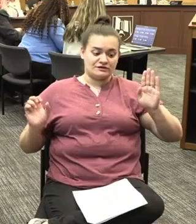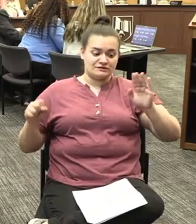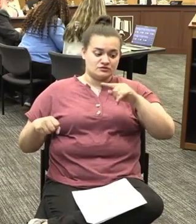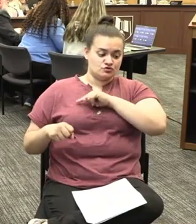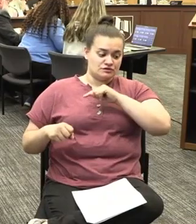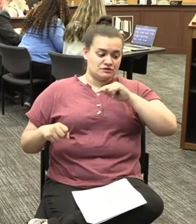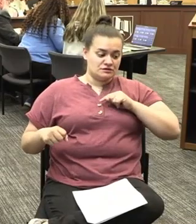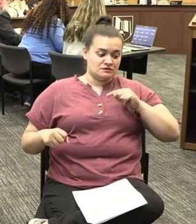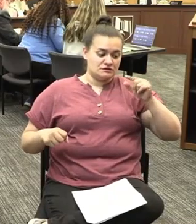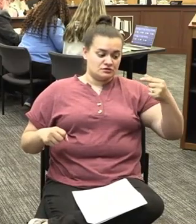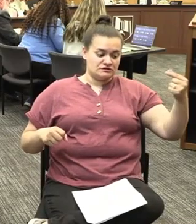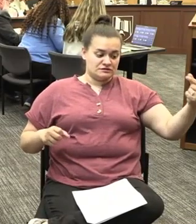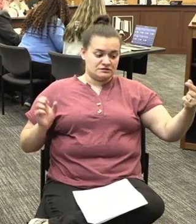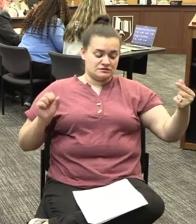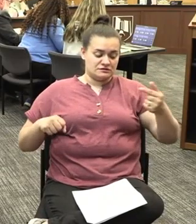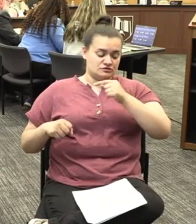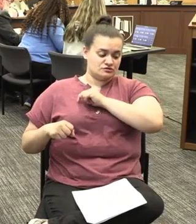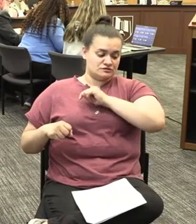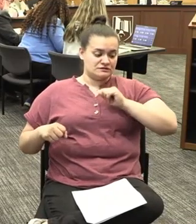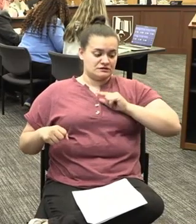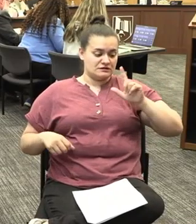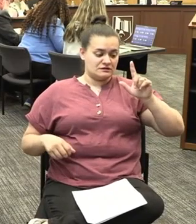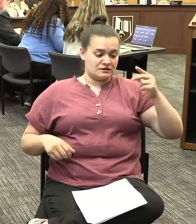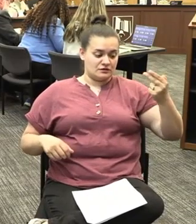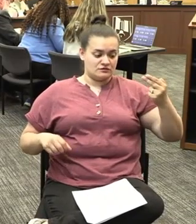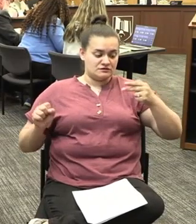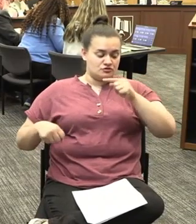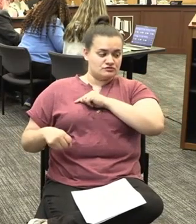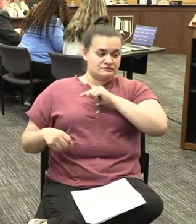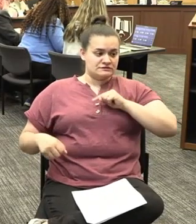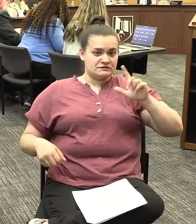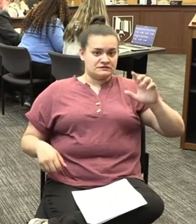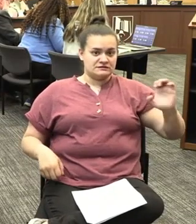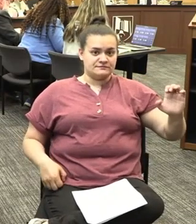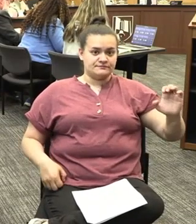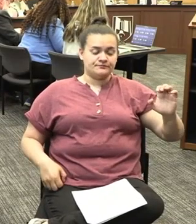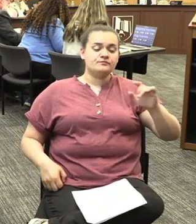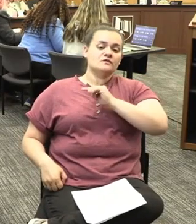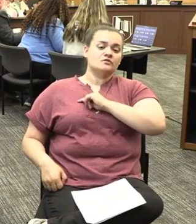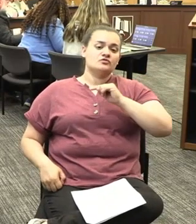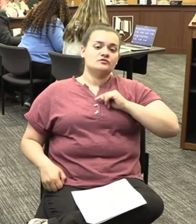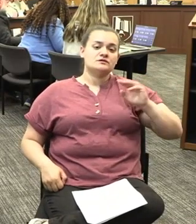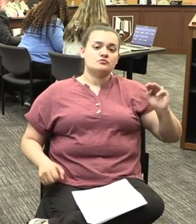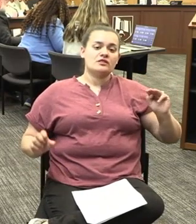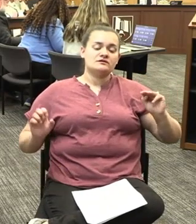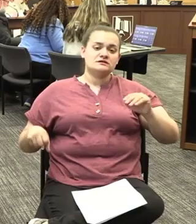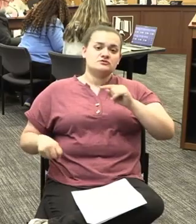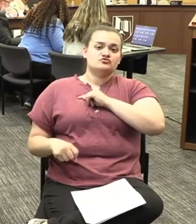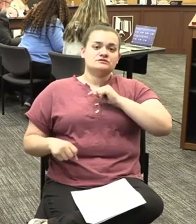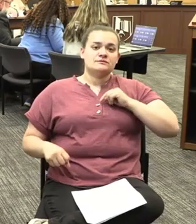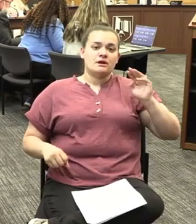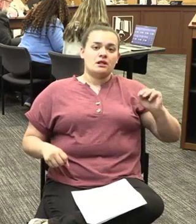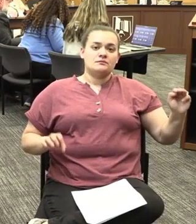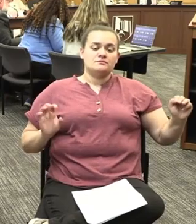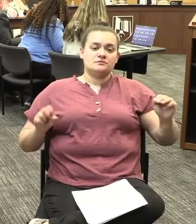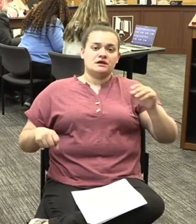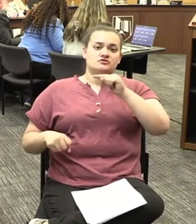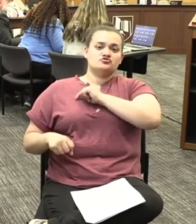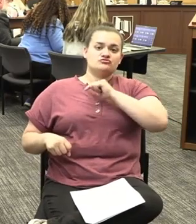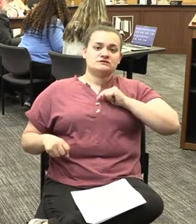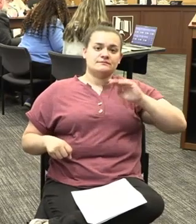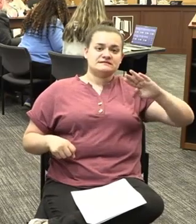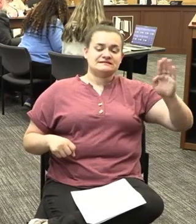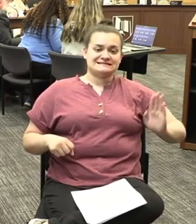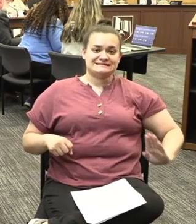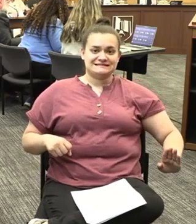Yes. Trustee Garcia again. Yes. Trustee Harris. Yes. Trustee Lee. Trustee Morales. Yes. Trustee McCullum. Yes.